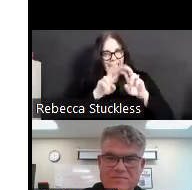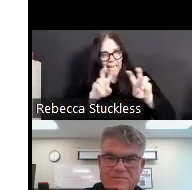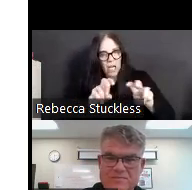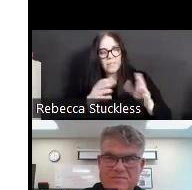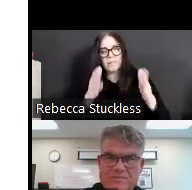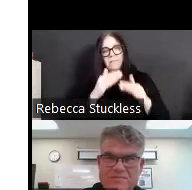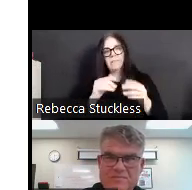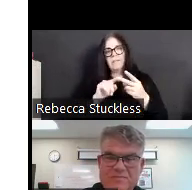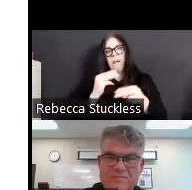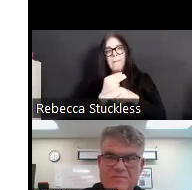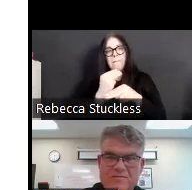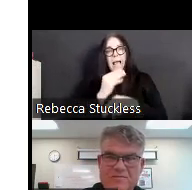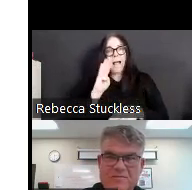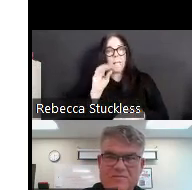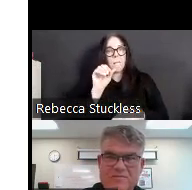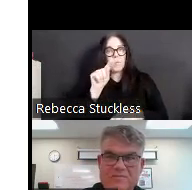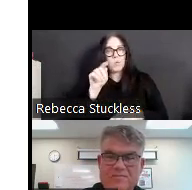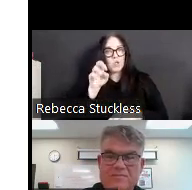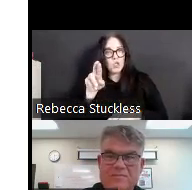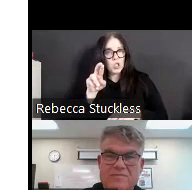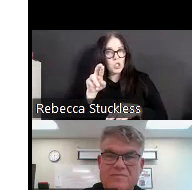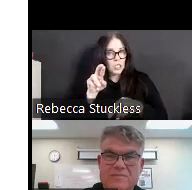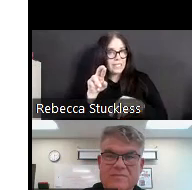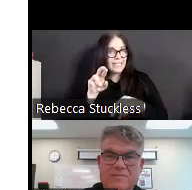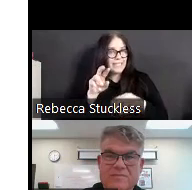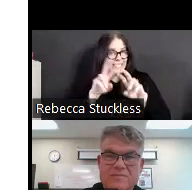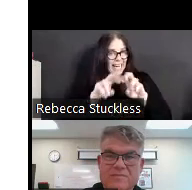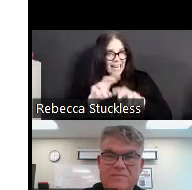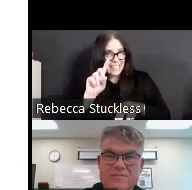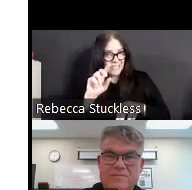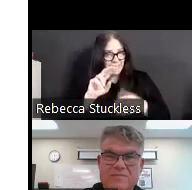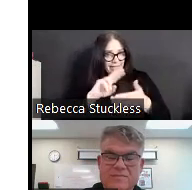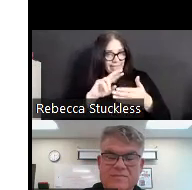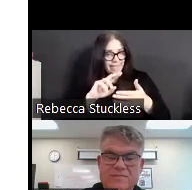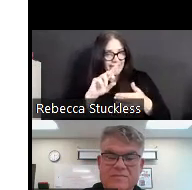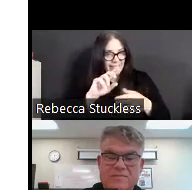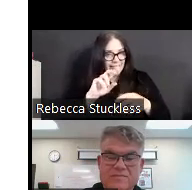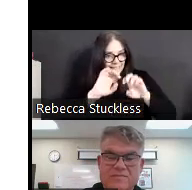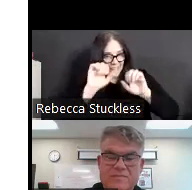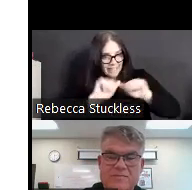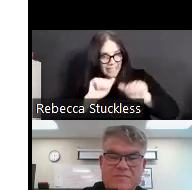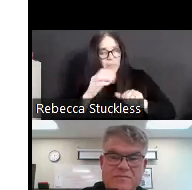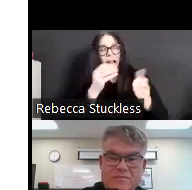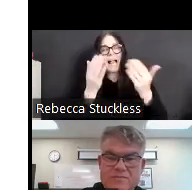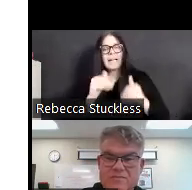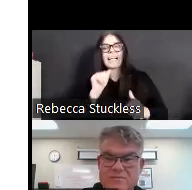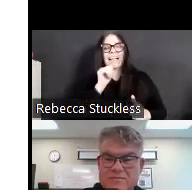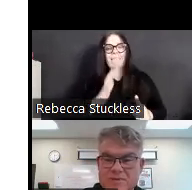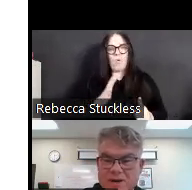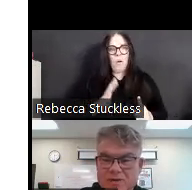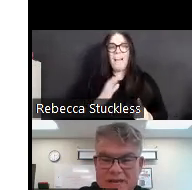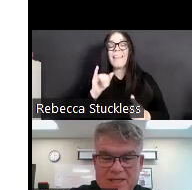diagnostic test that his team designed for pre-apprentices, and a little bit about sort of informal evaluation. Welcome,